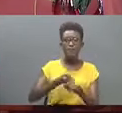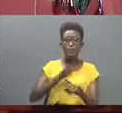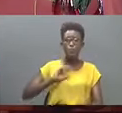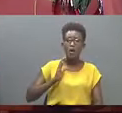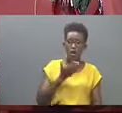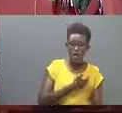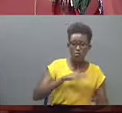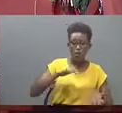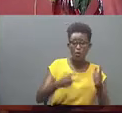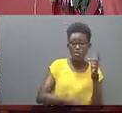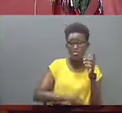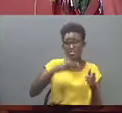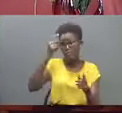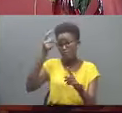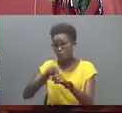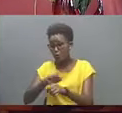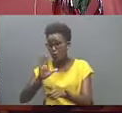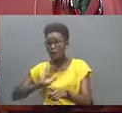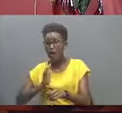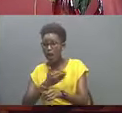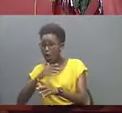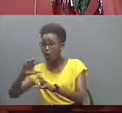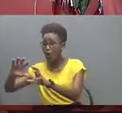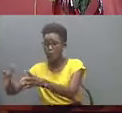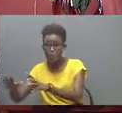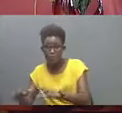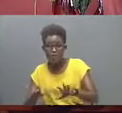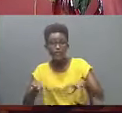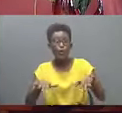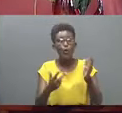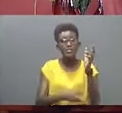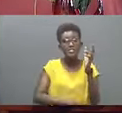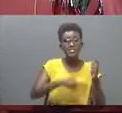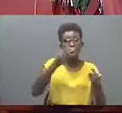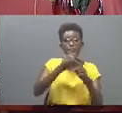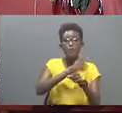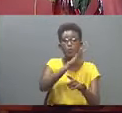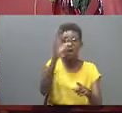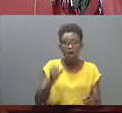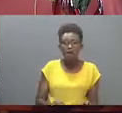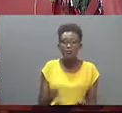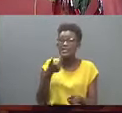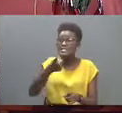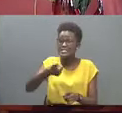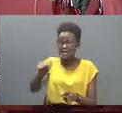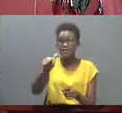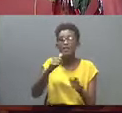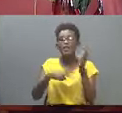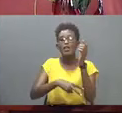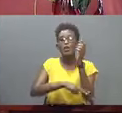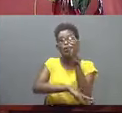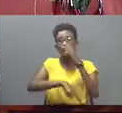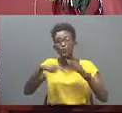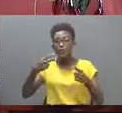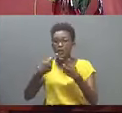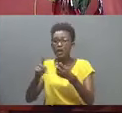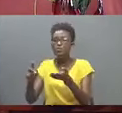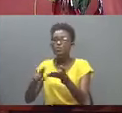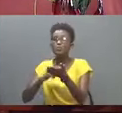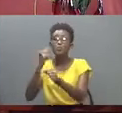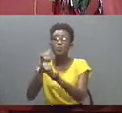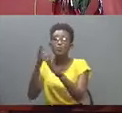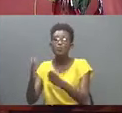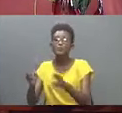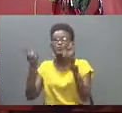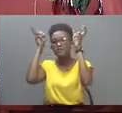individuals, from communities, from continent, he is the thief and he is a proxy of the devil. Rero buri